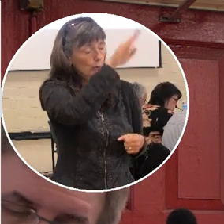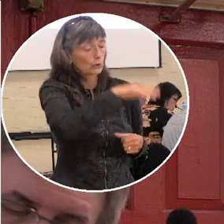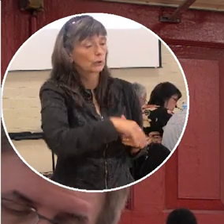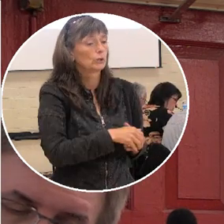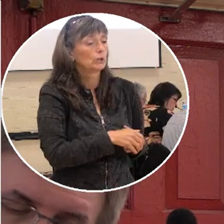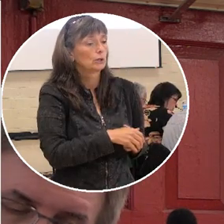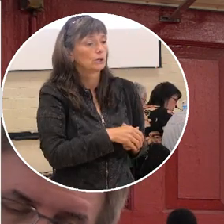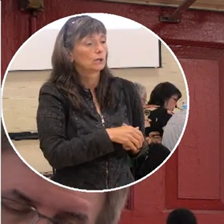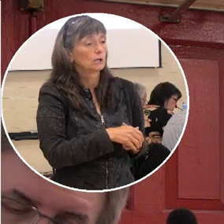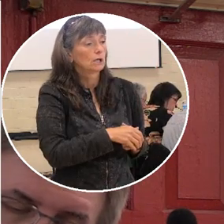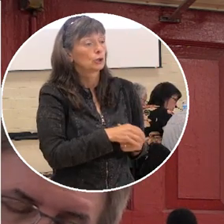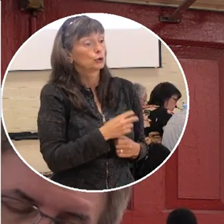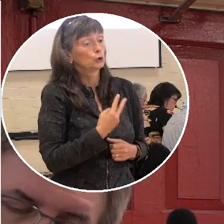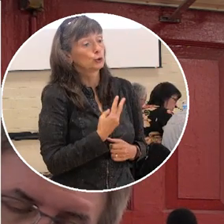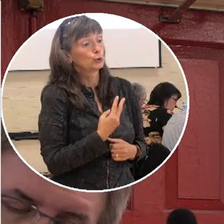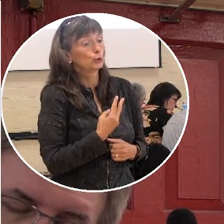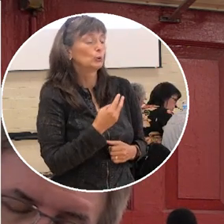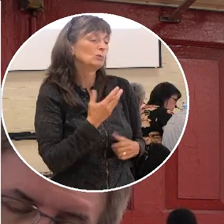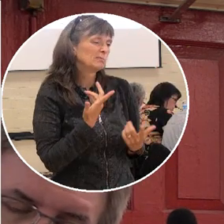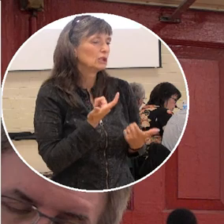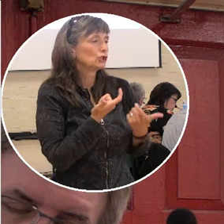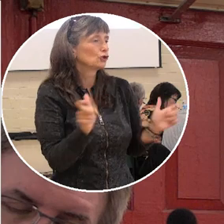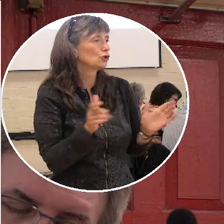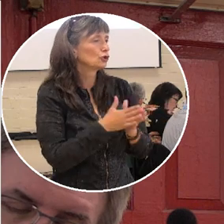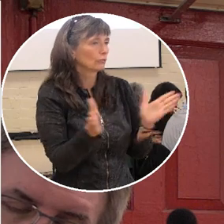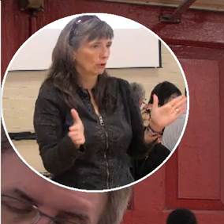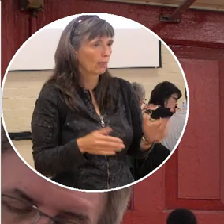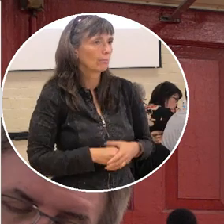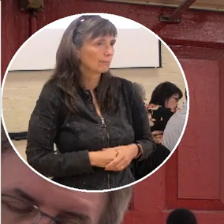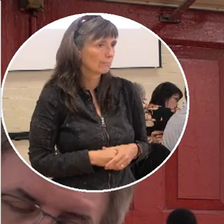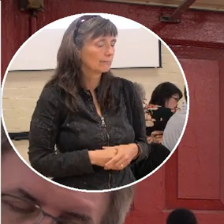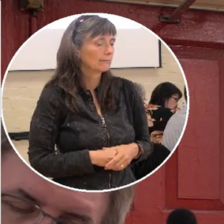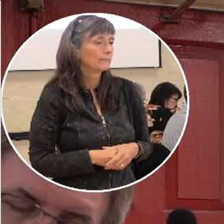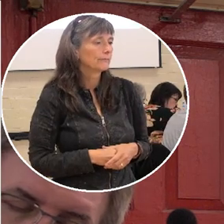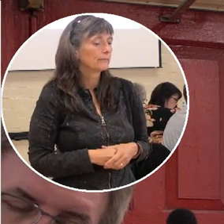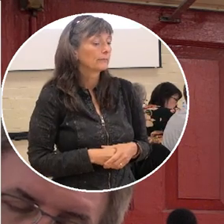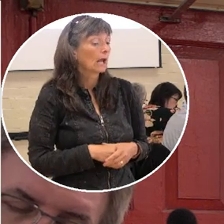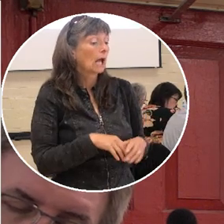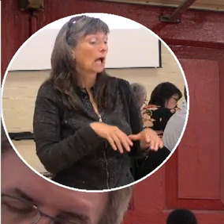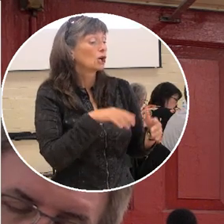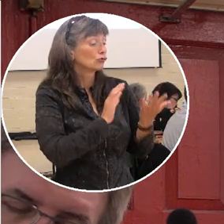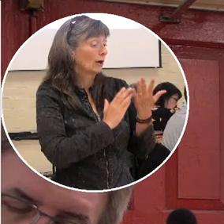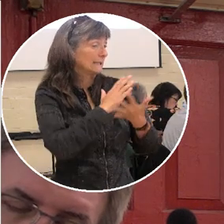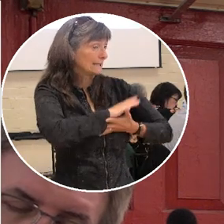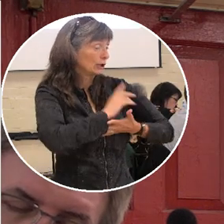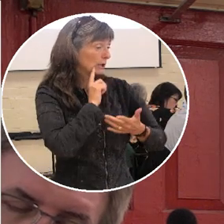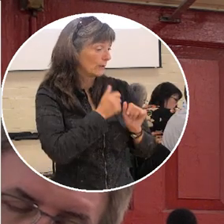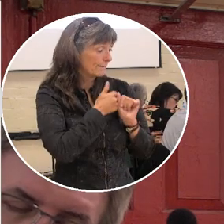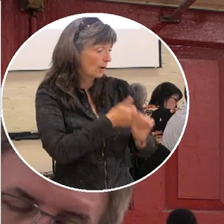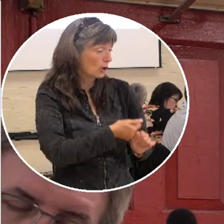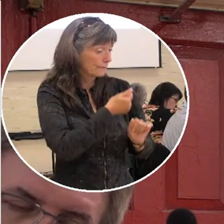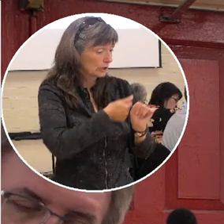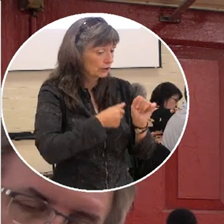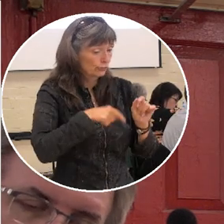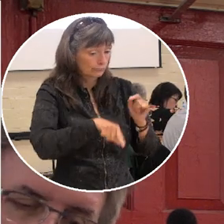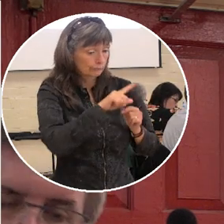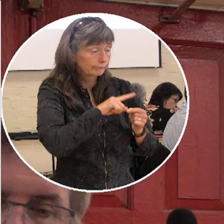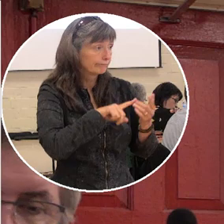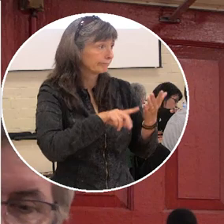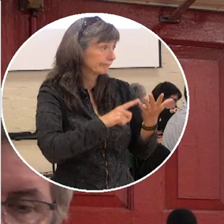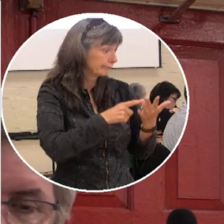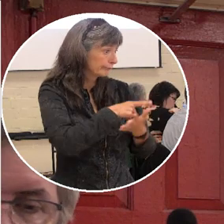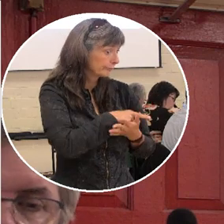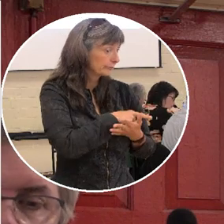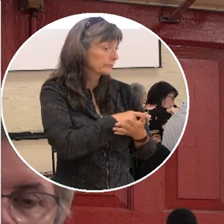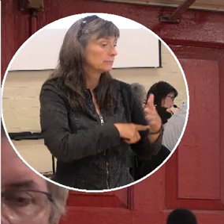region, and 2 at-large recipients. Based on selection criteria for each region,